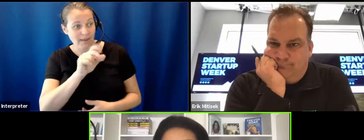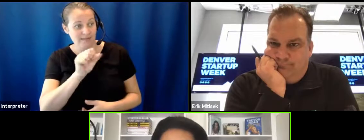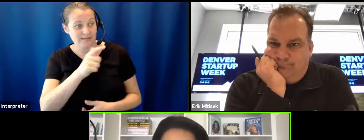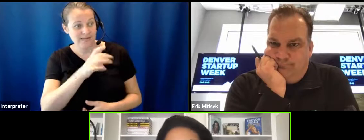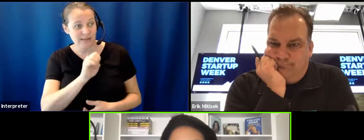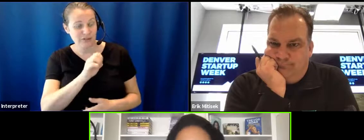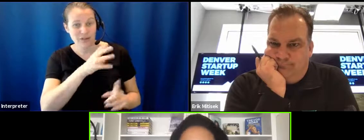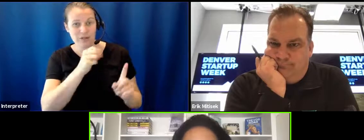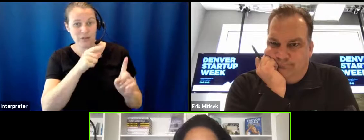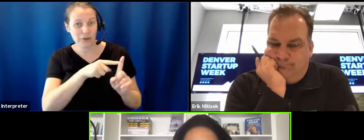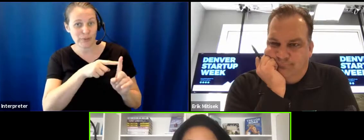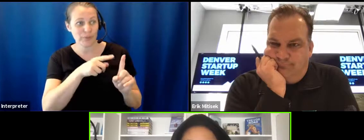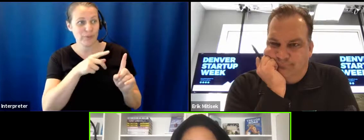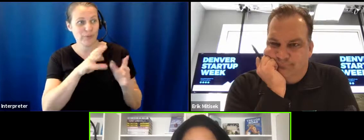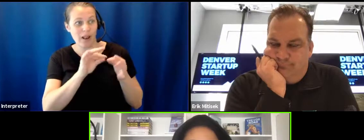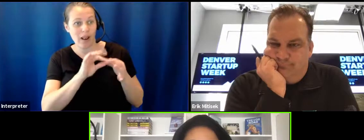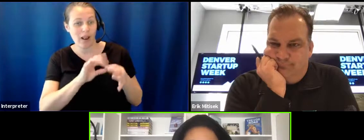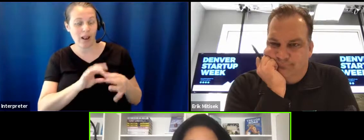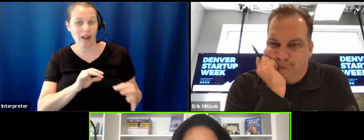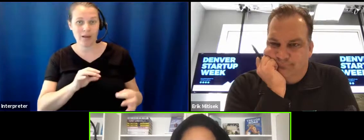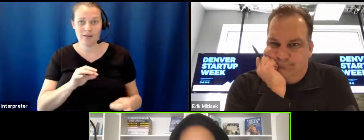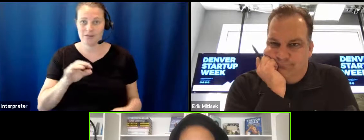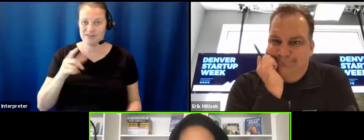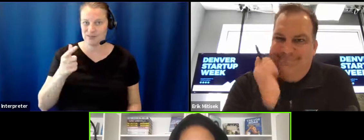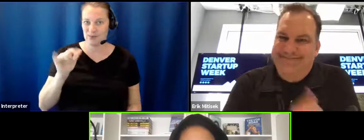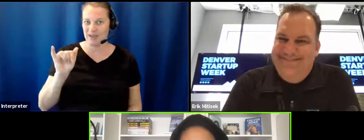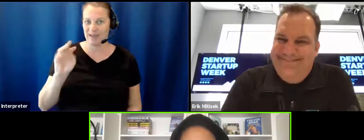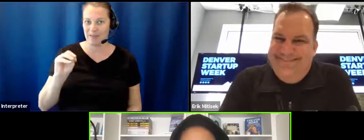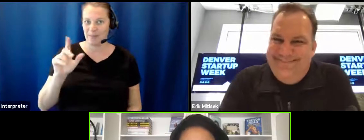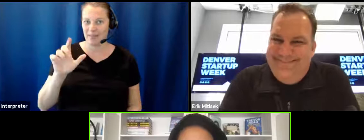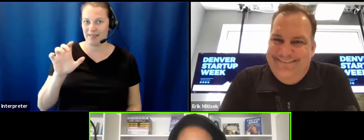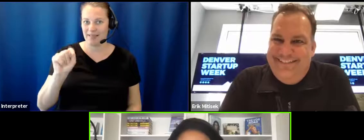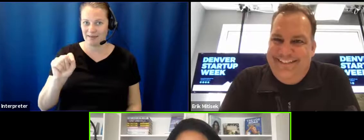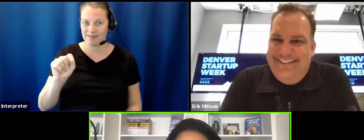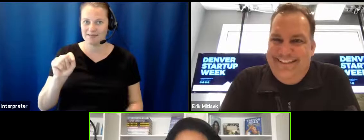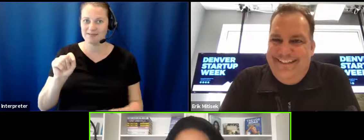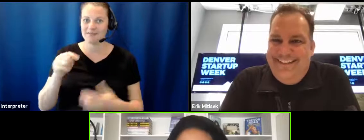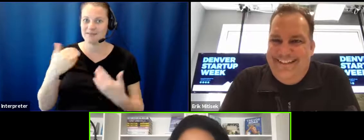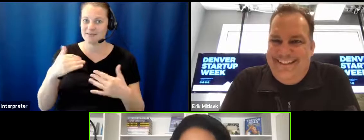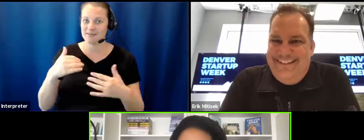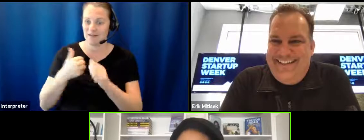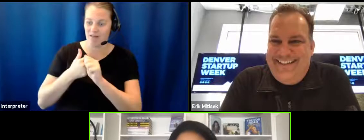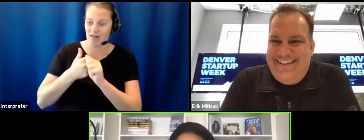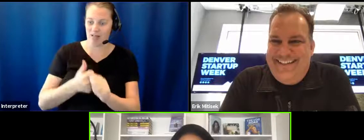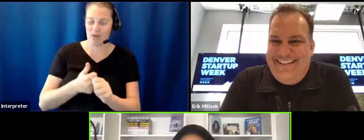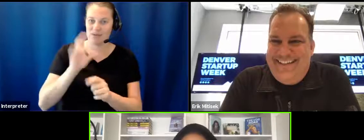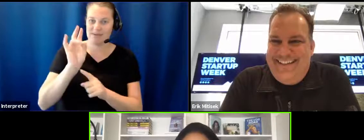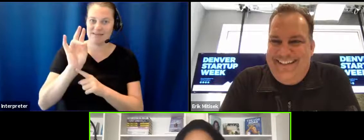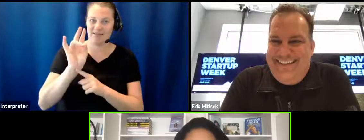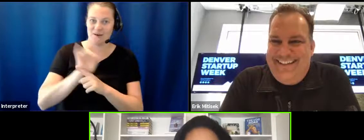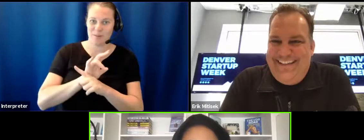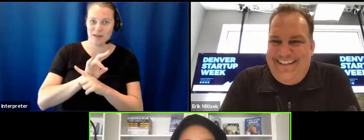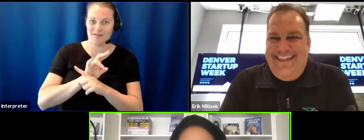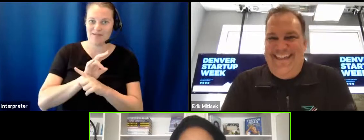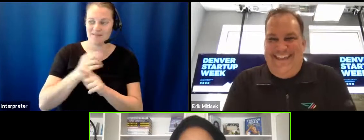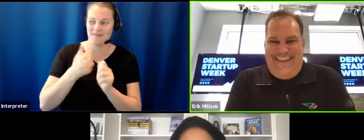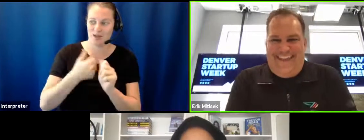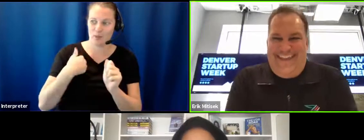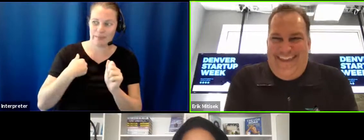Gimlet kind of opened up a lot of doors, for better or for worse. You know, having somebody follow you for 7 months is not the best thing in the world.